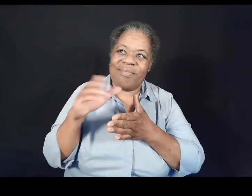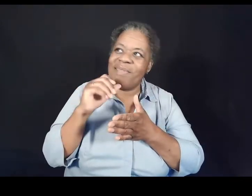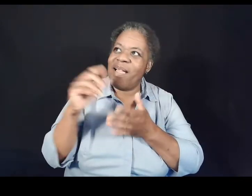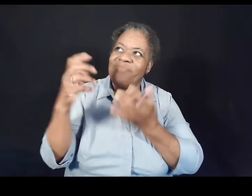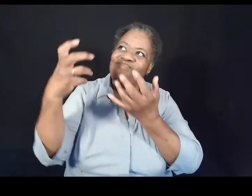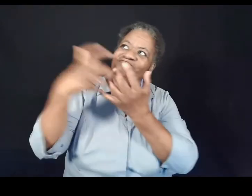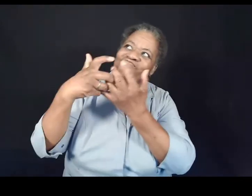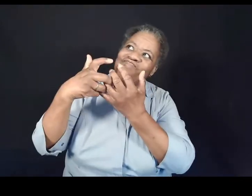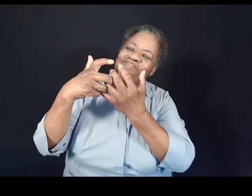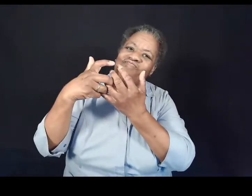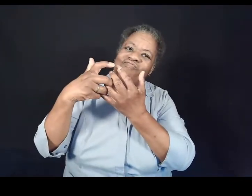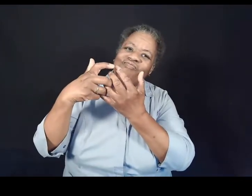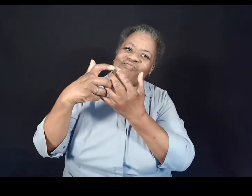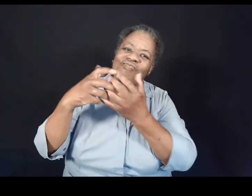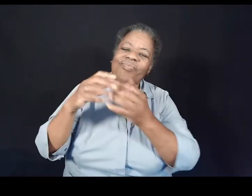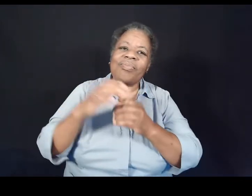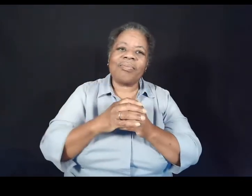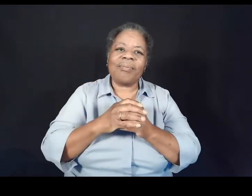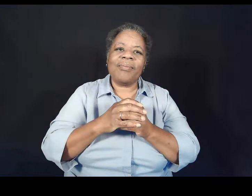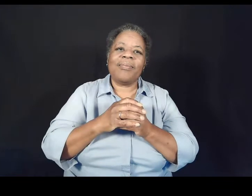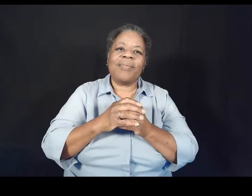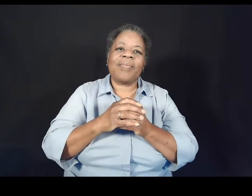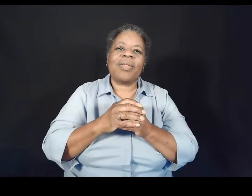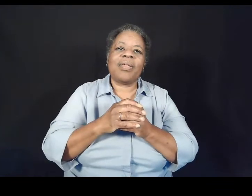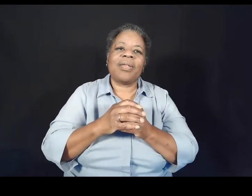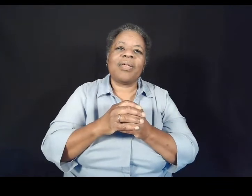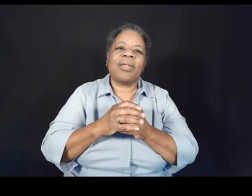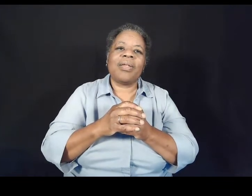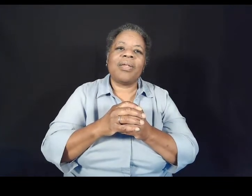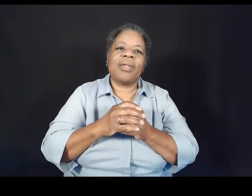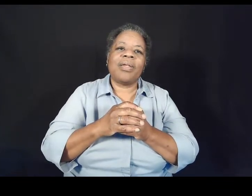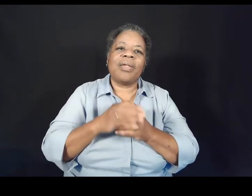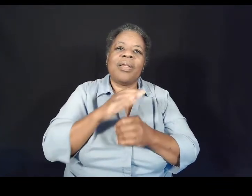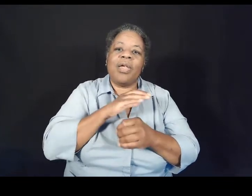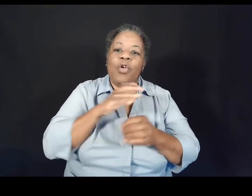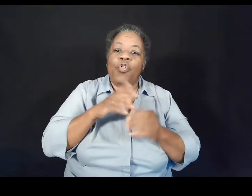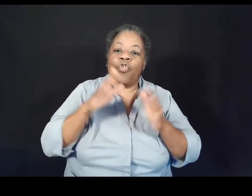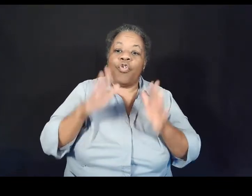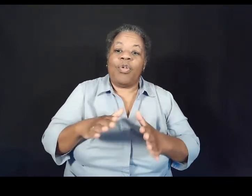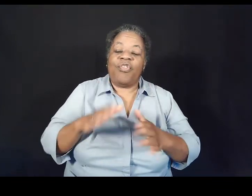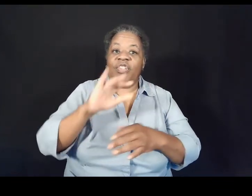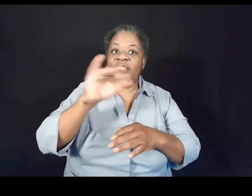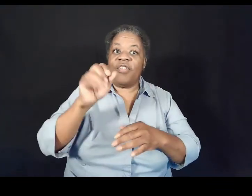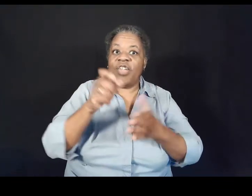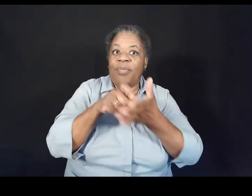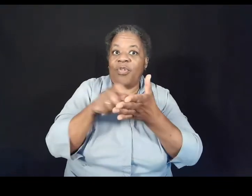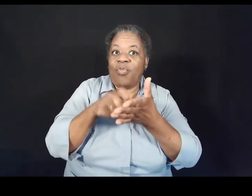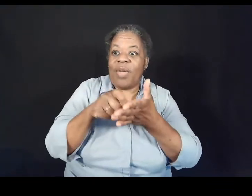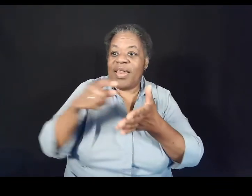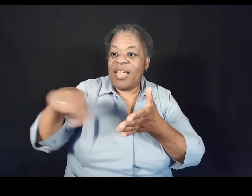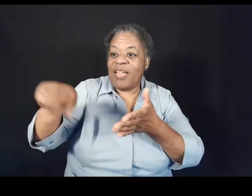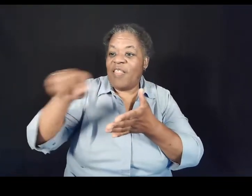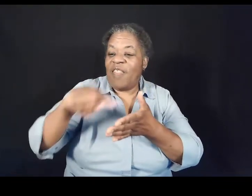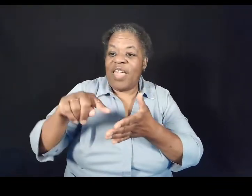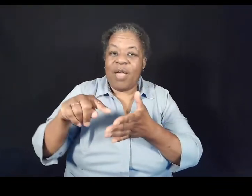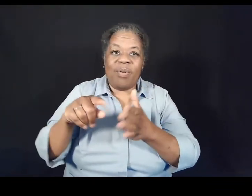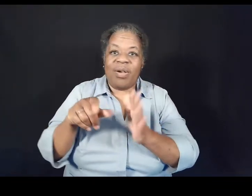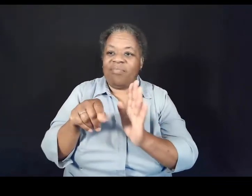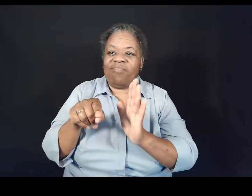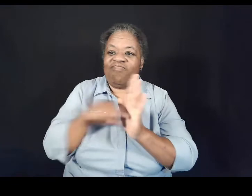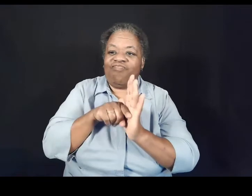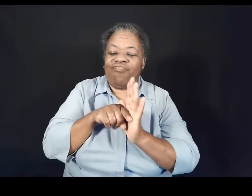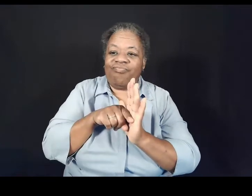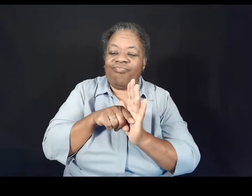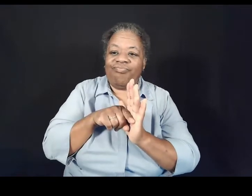The Christians that James was writing to were at a disadvantage in their culture. I mean, ethnically, many of